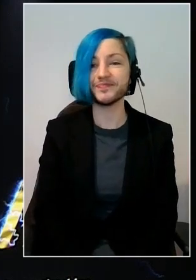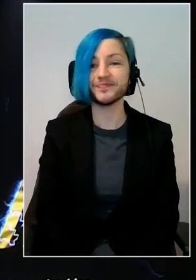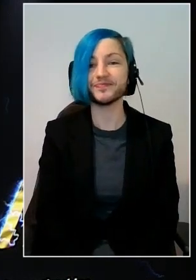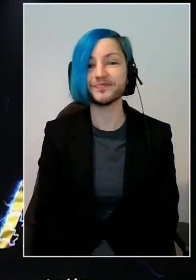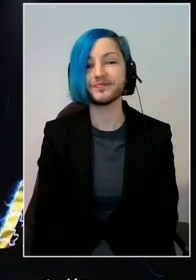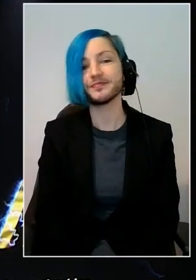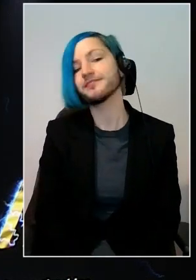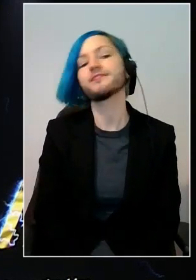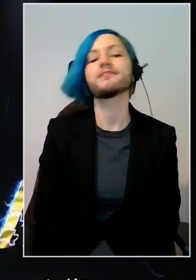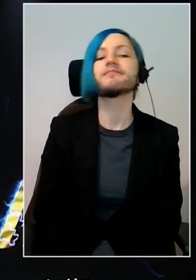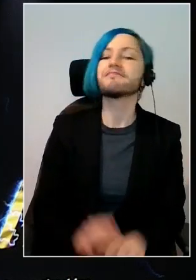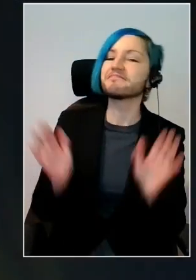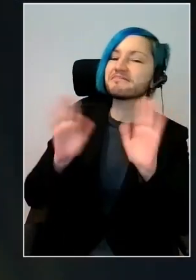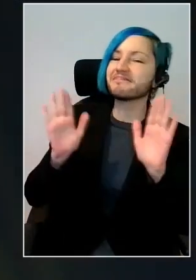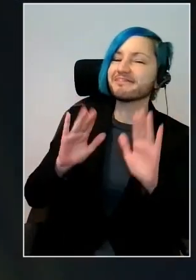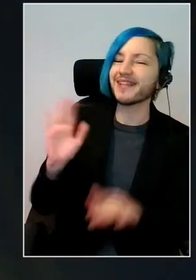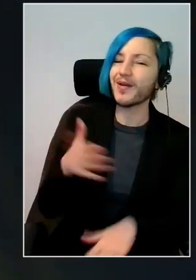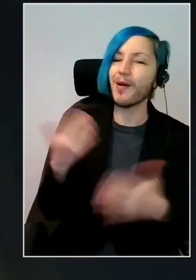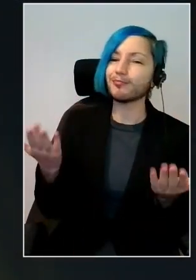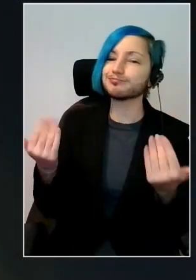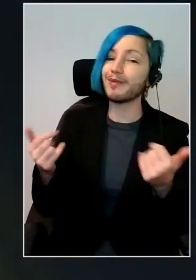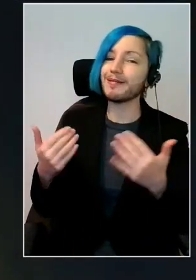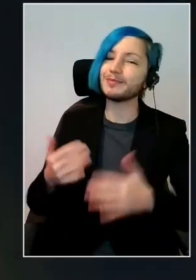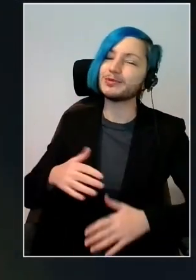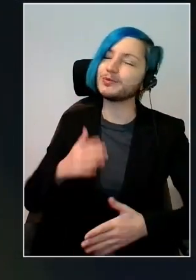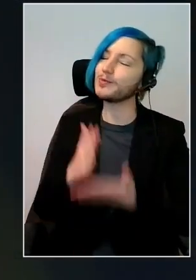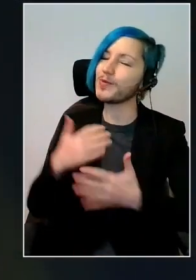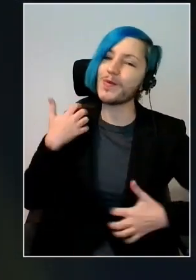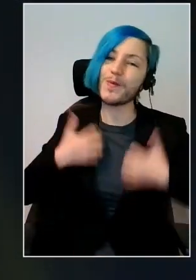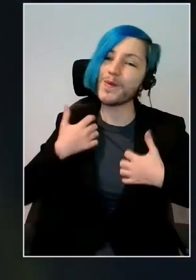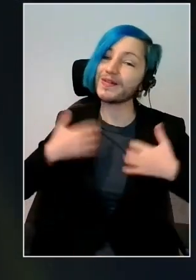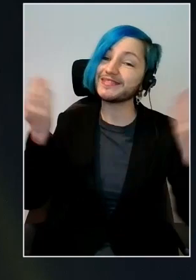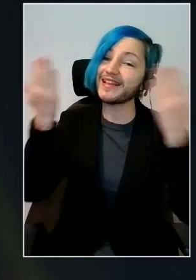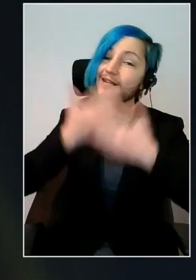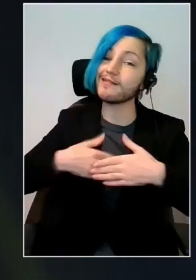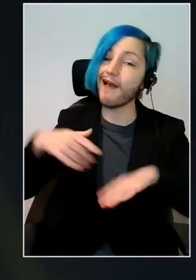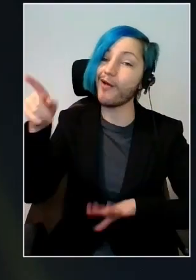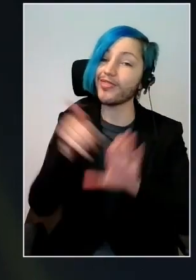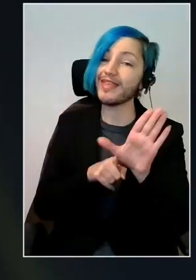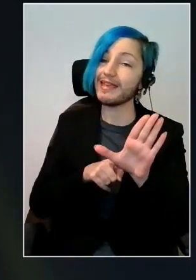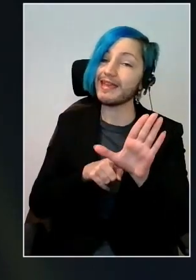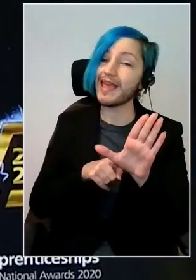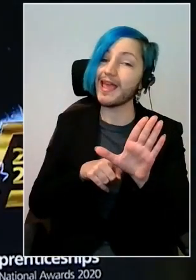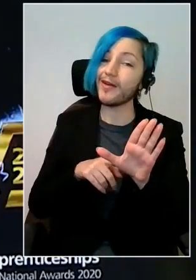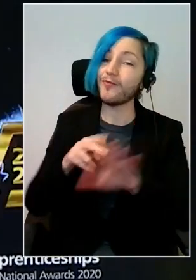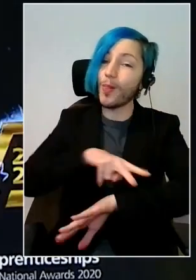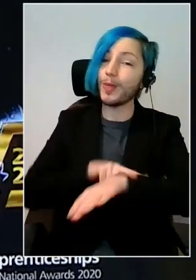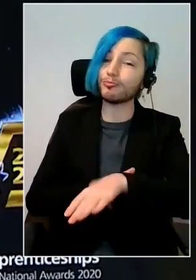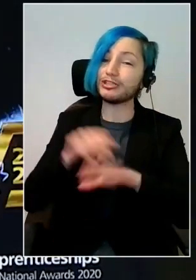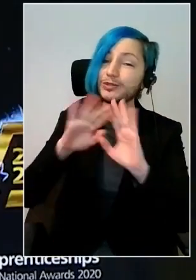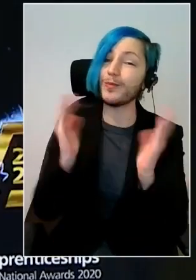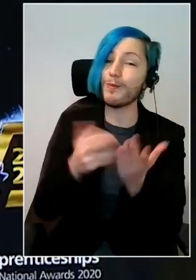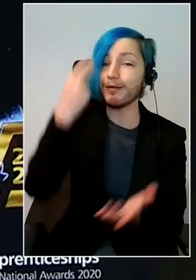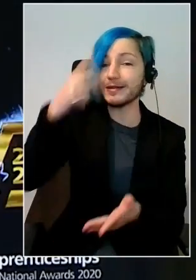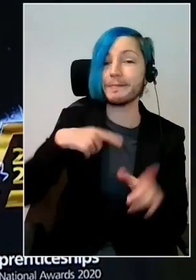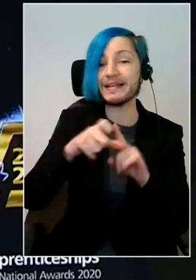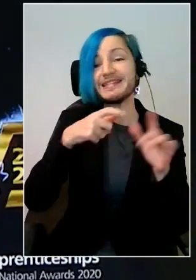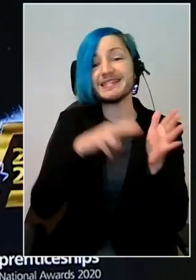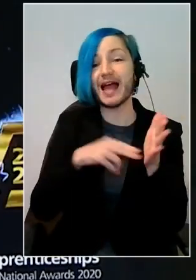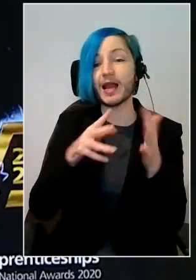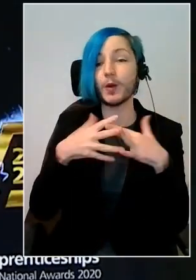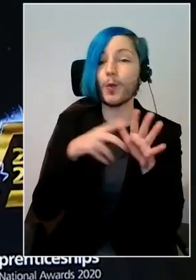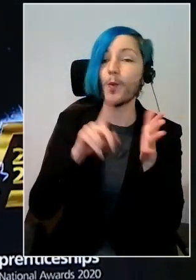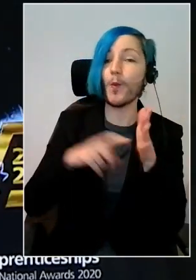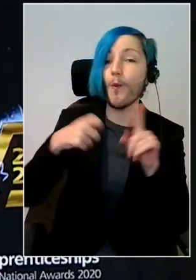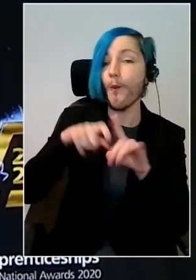Hello everybody, and welcome to the most exciting night of the year in the world of apprenticeships. My name is Dan Walker, and I'll be your host as we